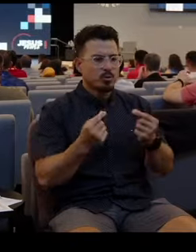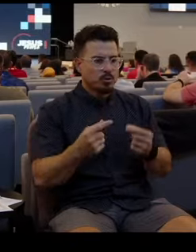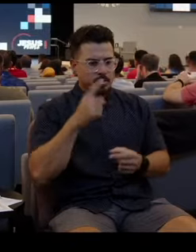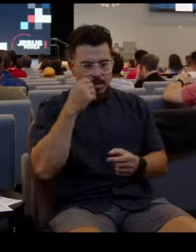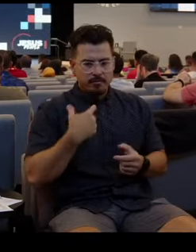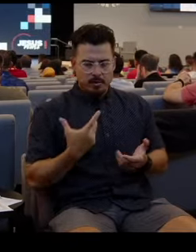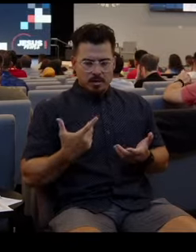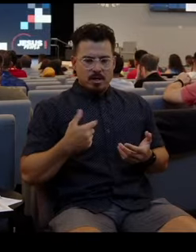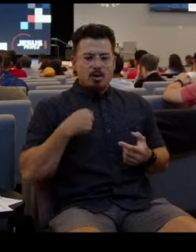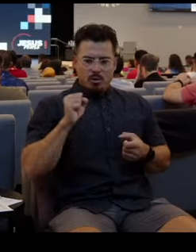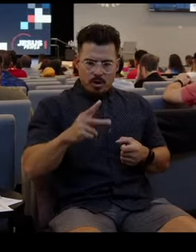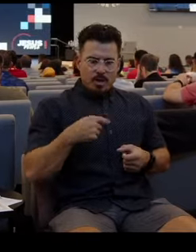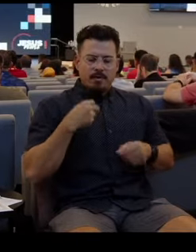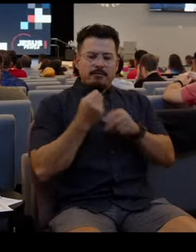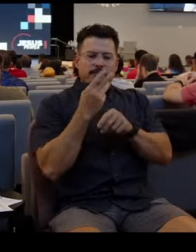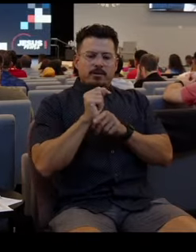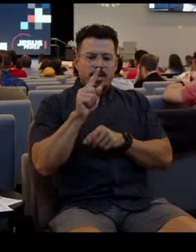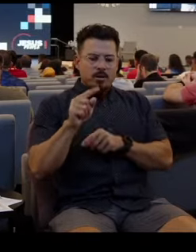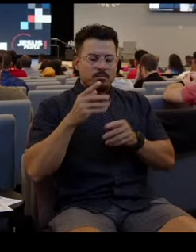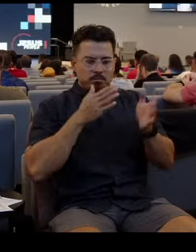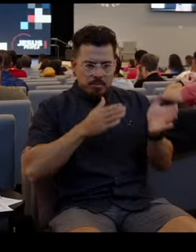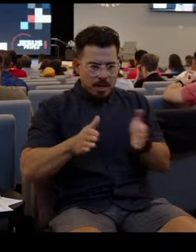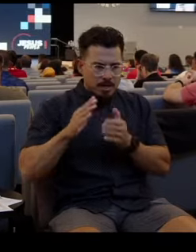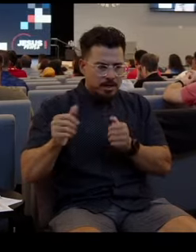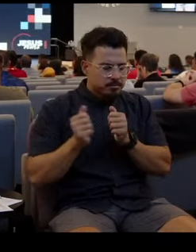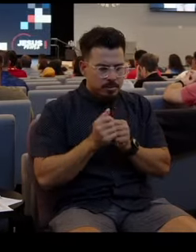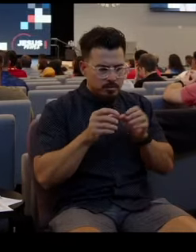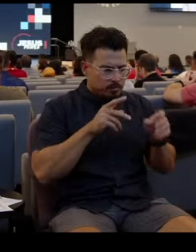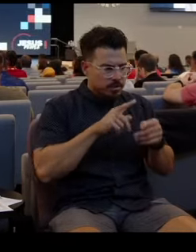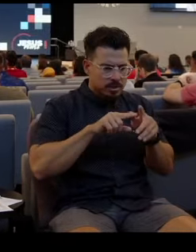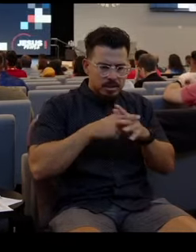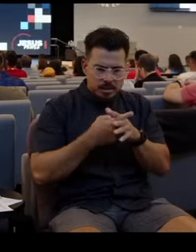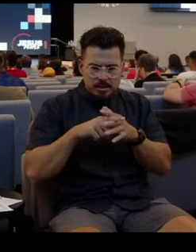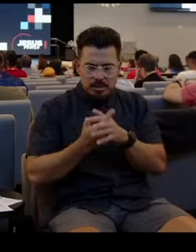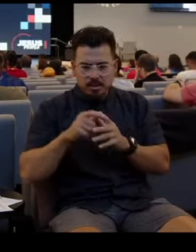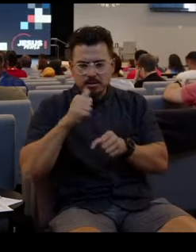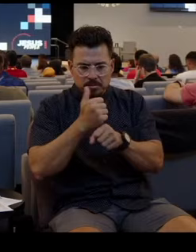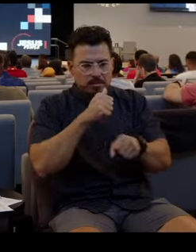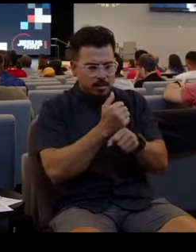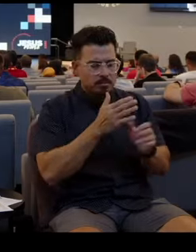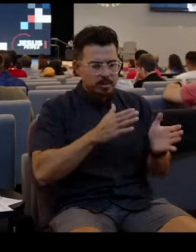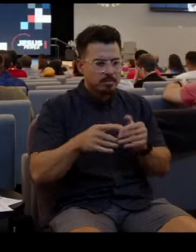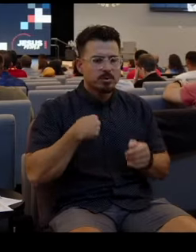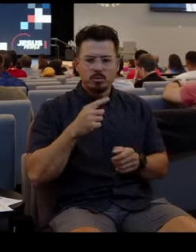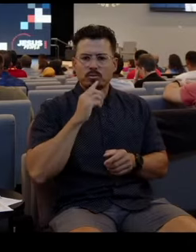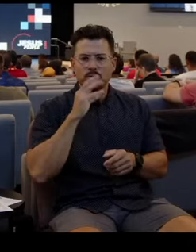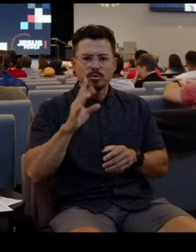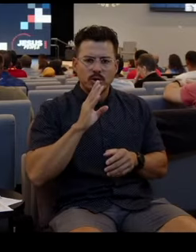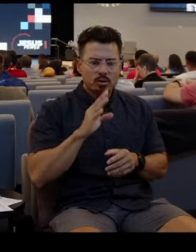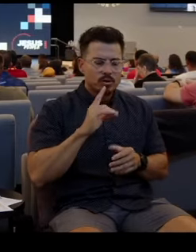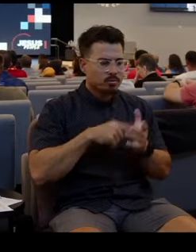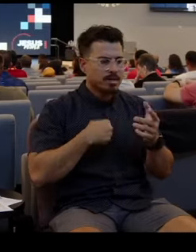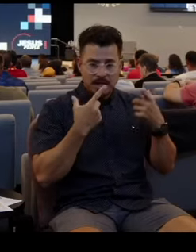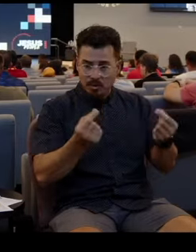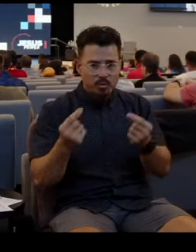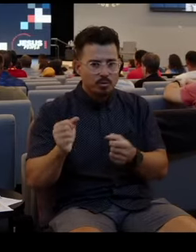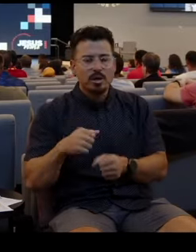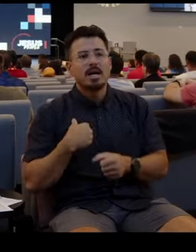And from there, we were able to put the plan together. And the more we expressed ourselves, the more we discovered what we could do.